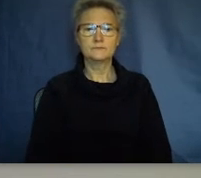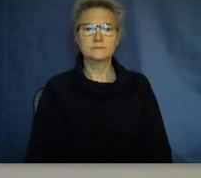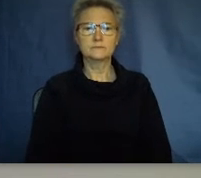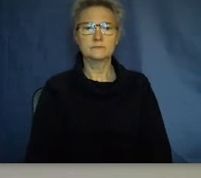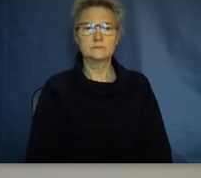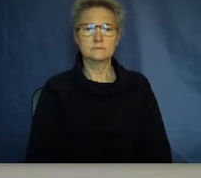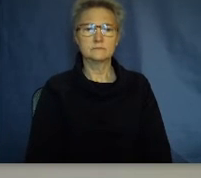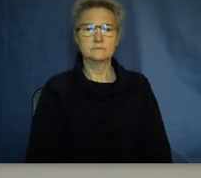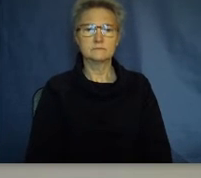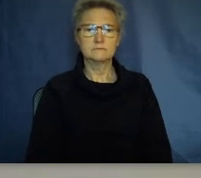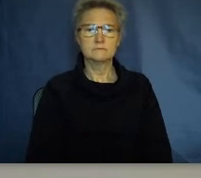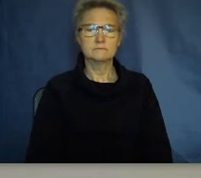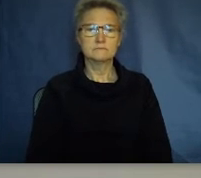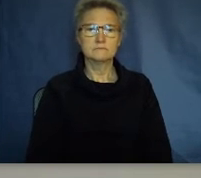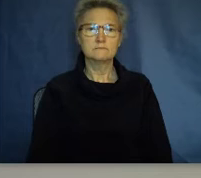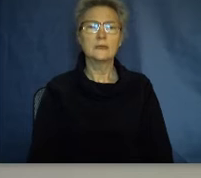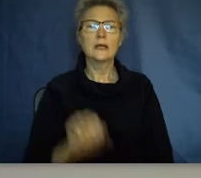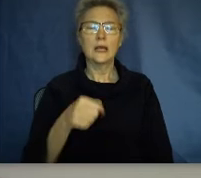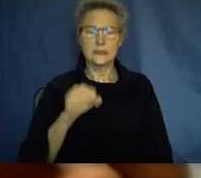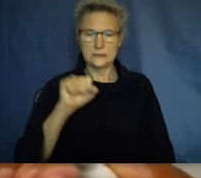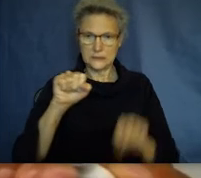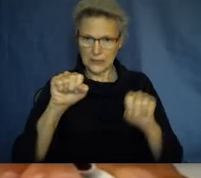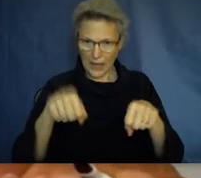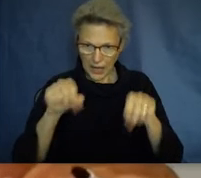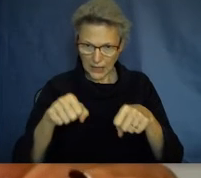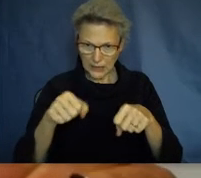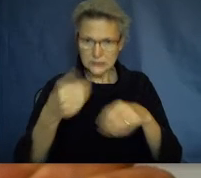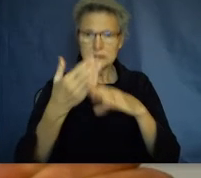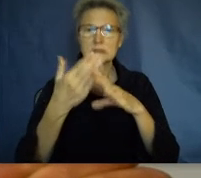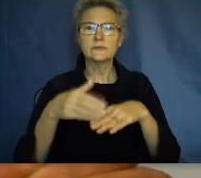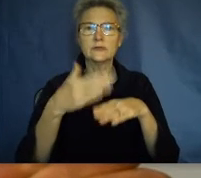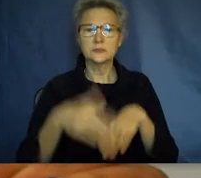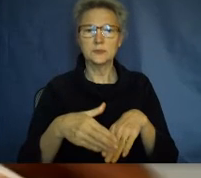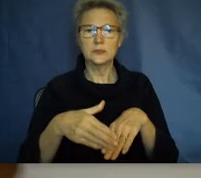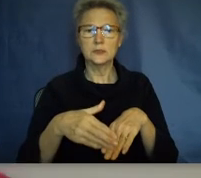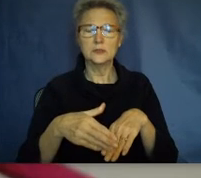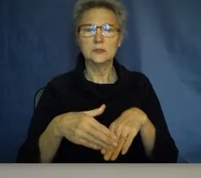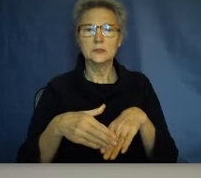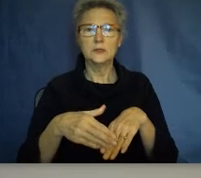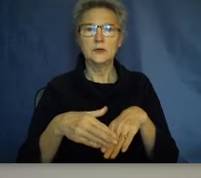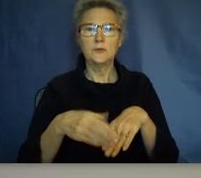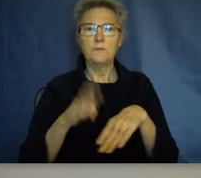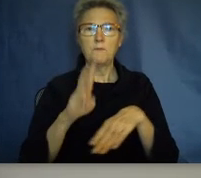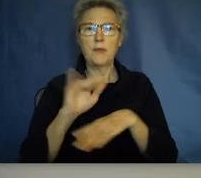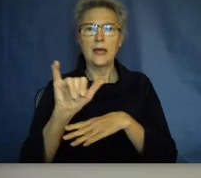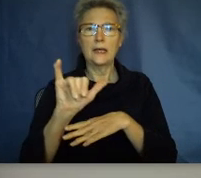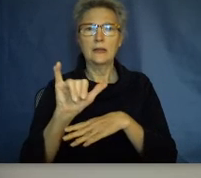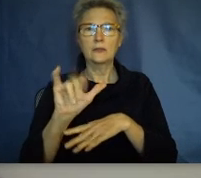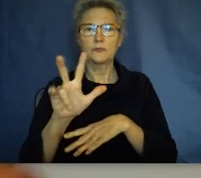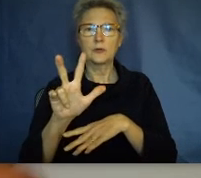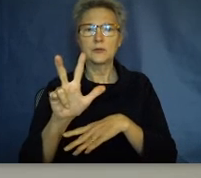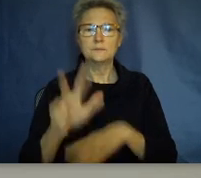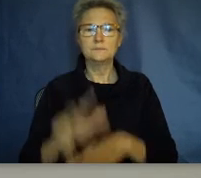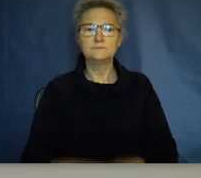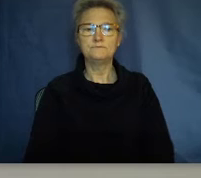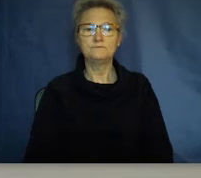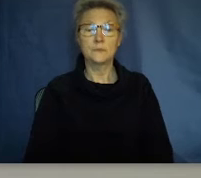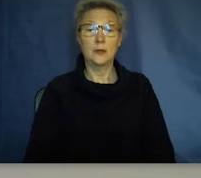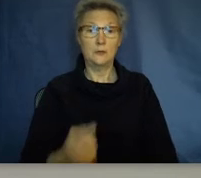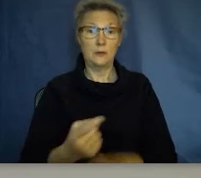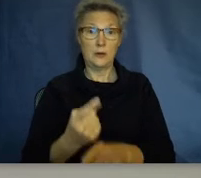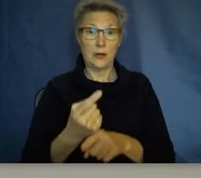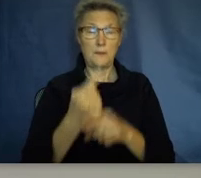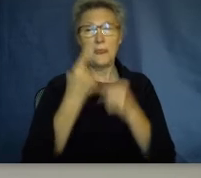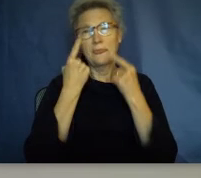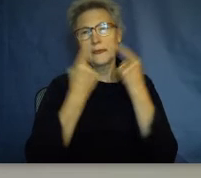it's divisible. I'm going to abbreviate that with div by 3, right? Now